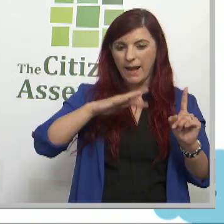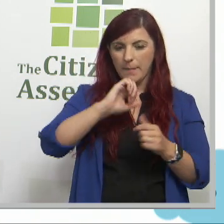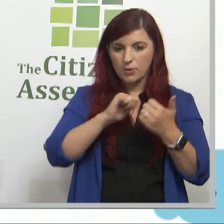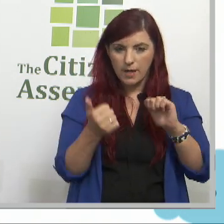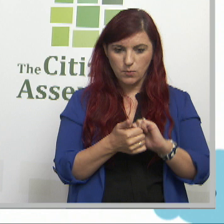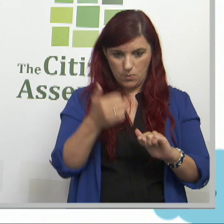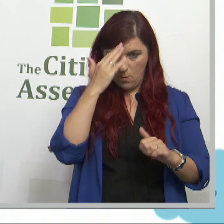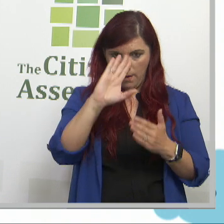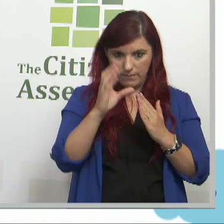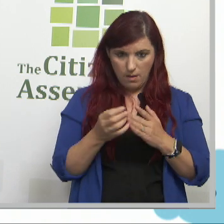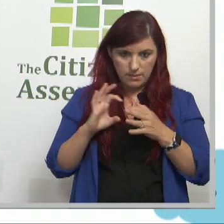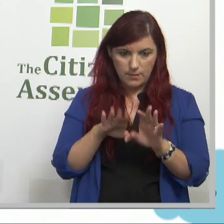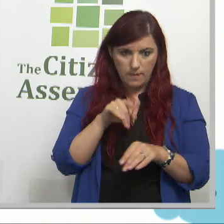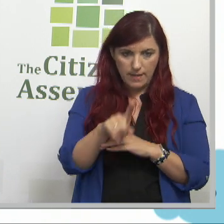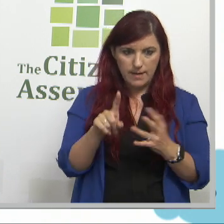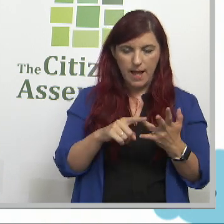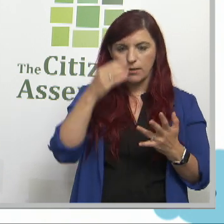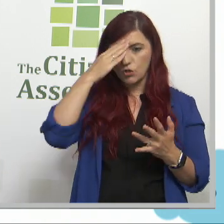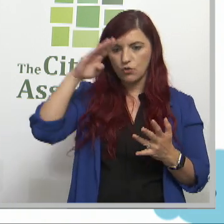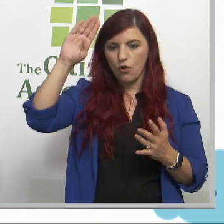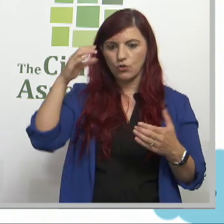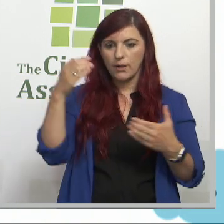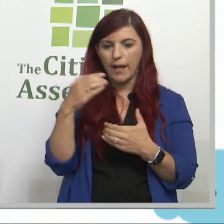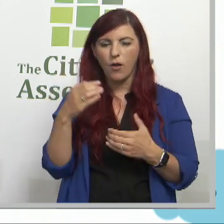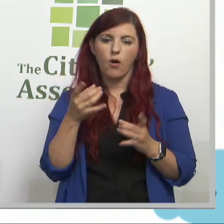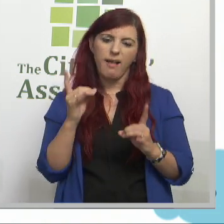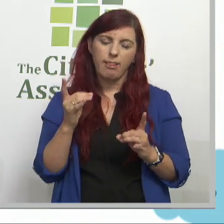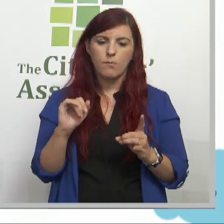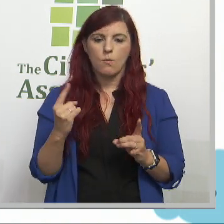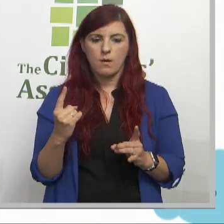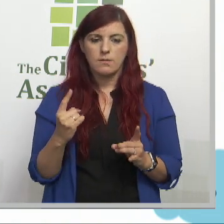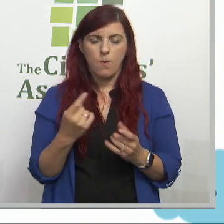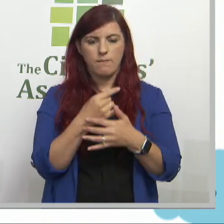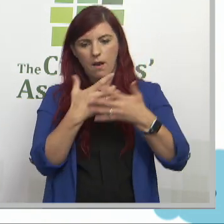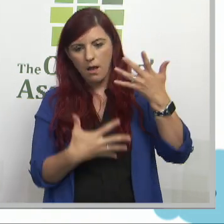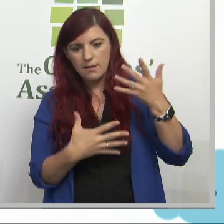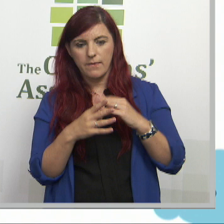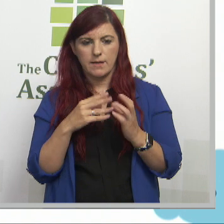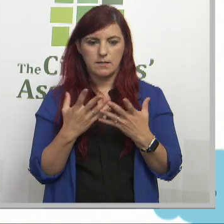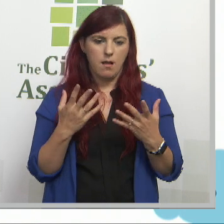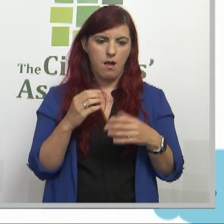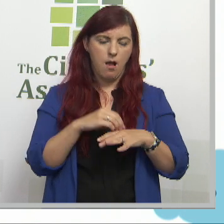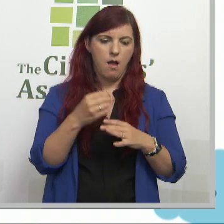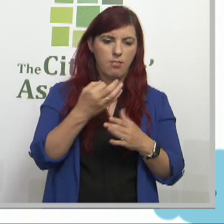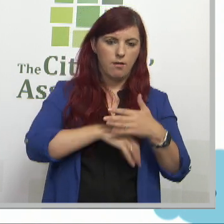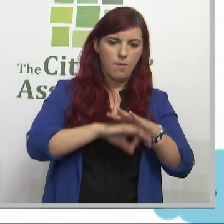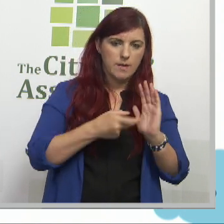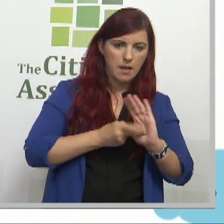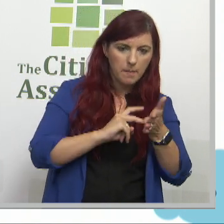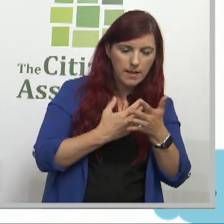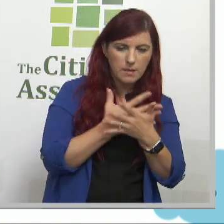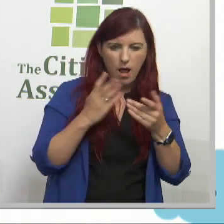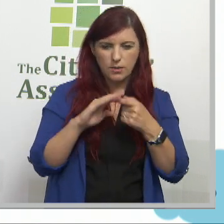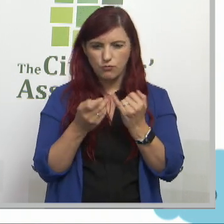associated with, and Sláintecare, health reforms that the government wants to introduce. So there's lots of things on the government's agenda, lots of things they're trying to cater